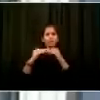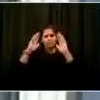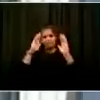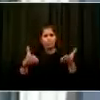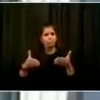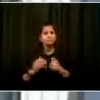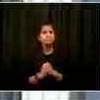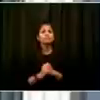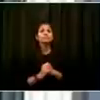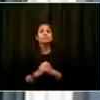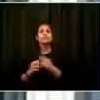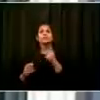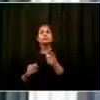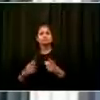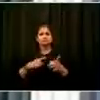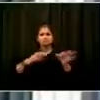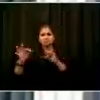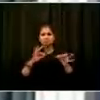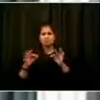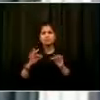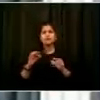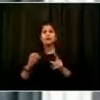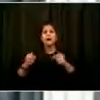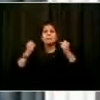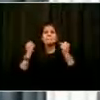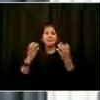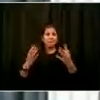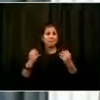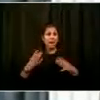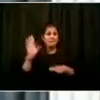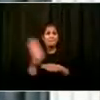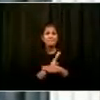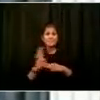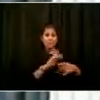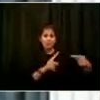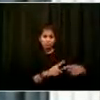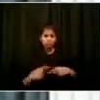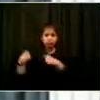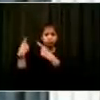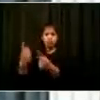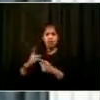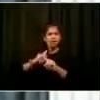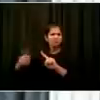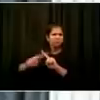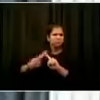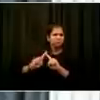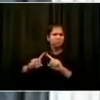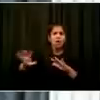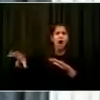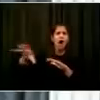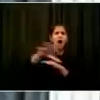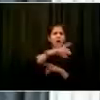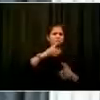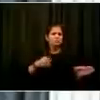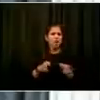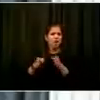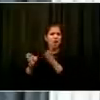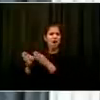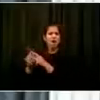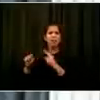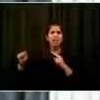from startups to wealthy companies. Many of them grew by doing a lot of work with New York